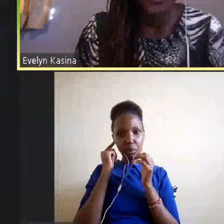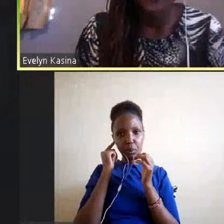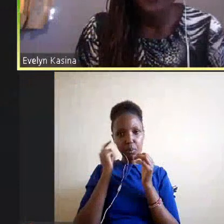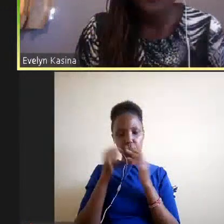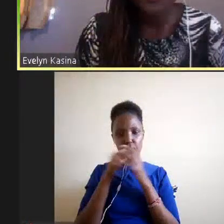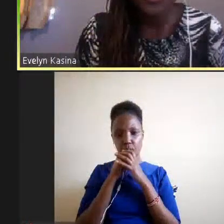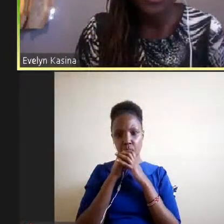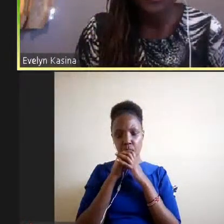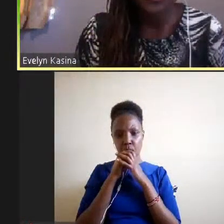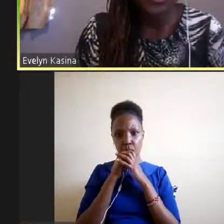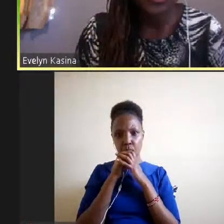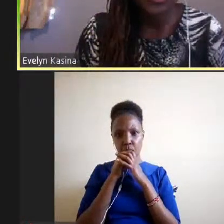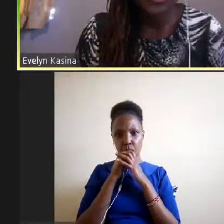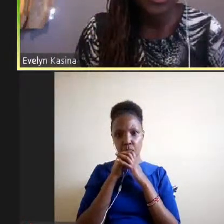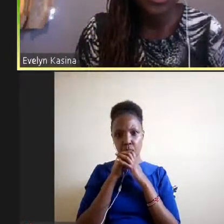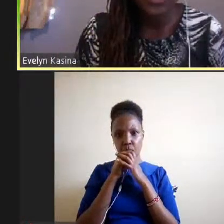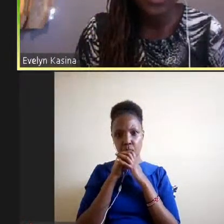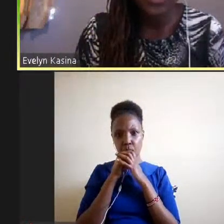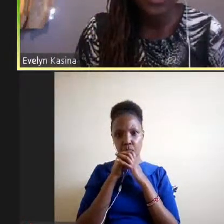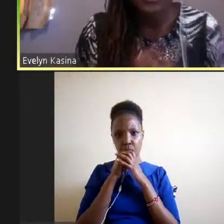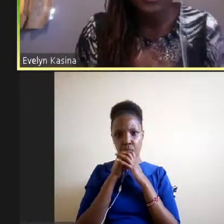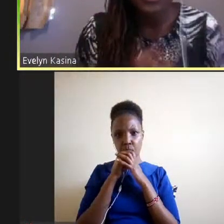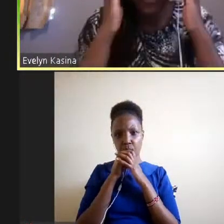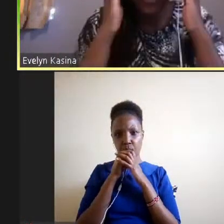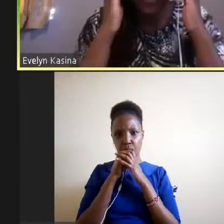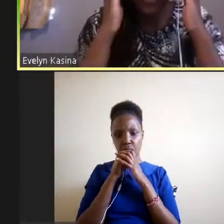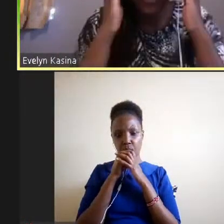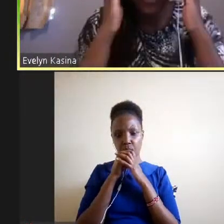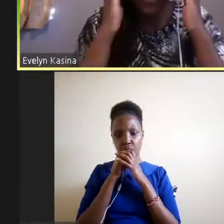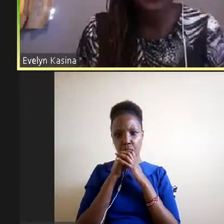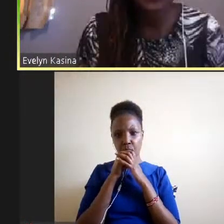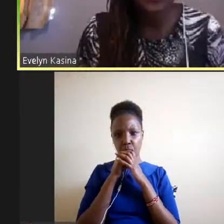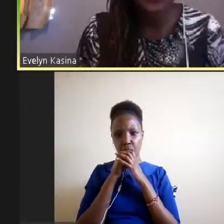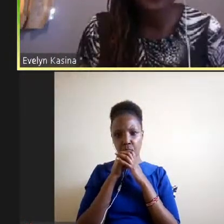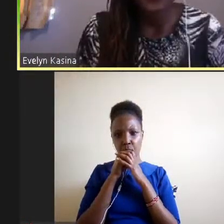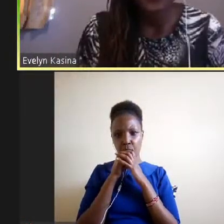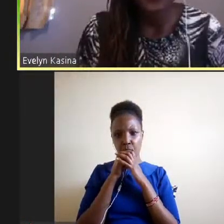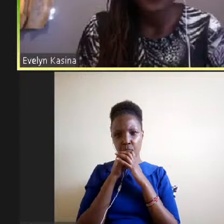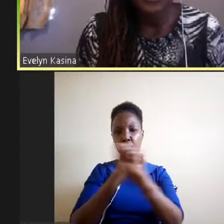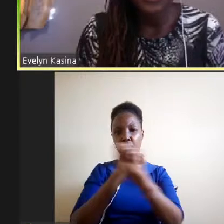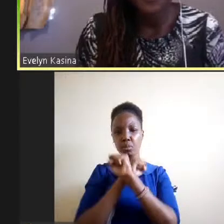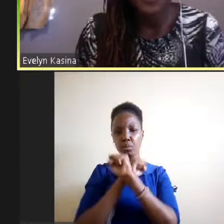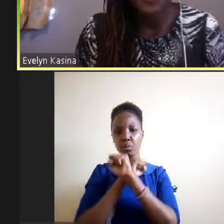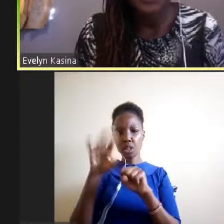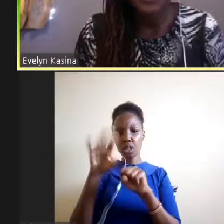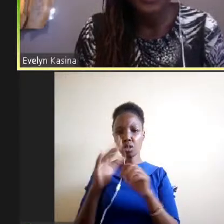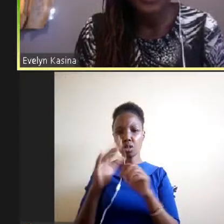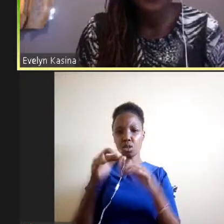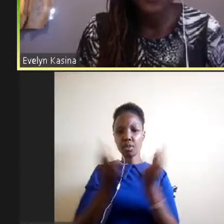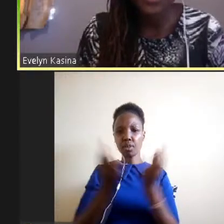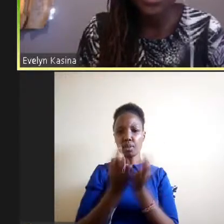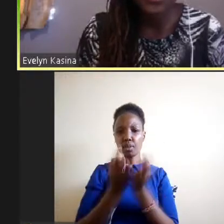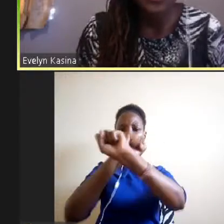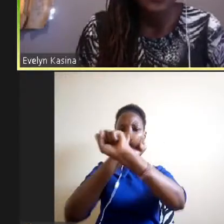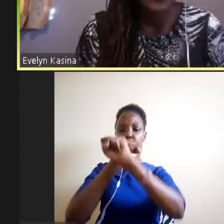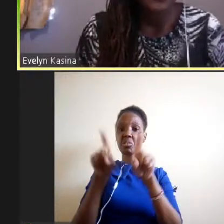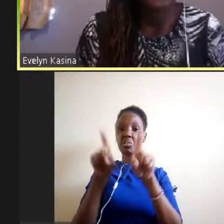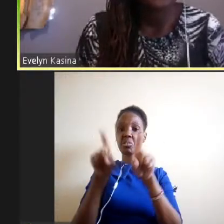So we are going to just go straight into the next session of our webinar, which is protecting family security and